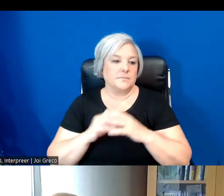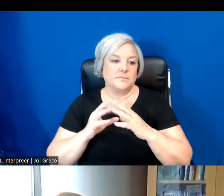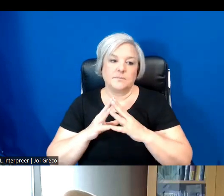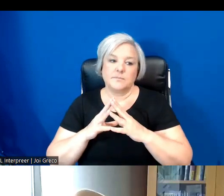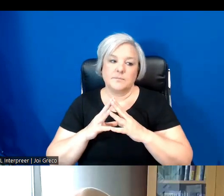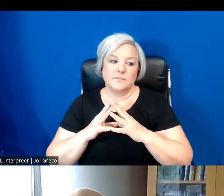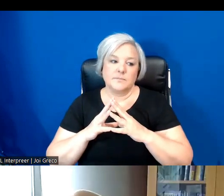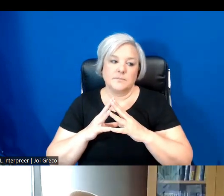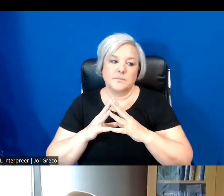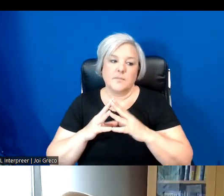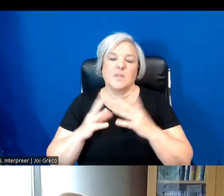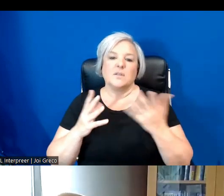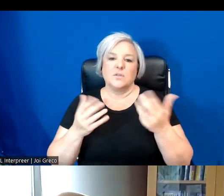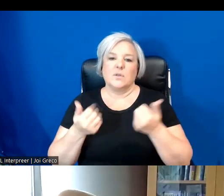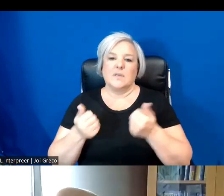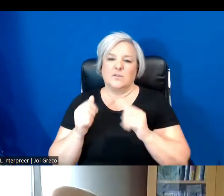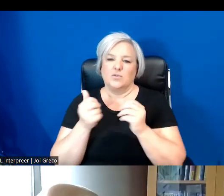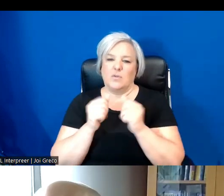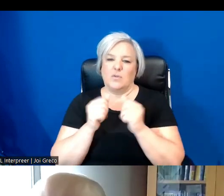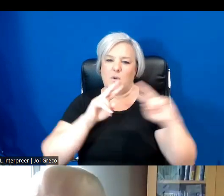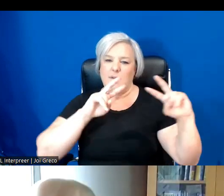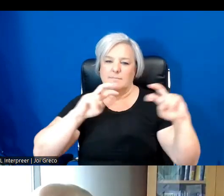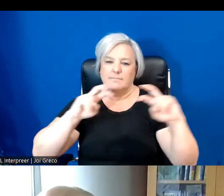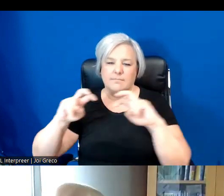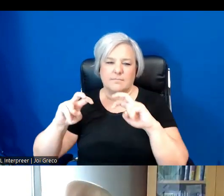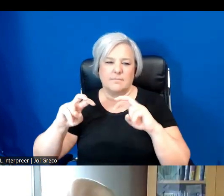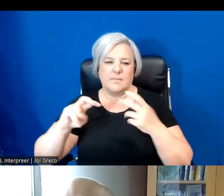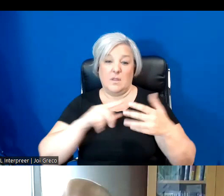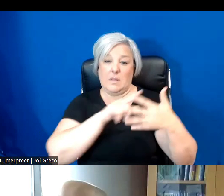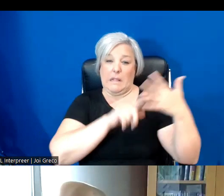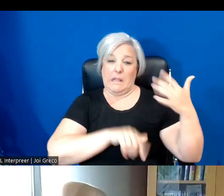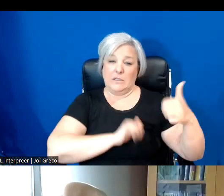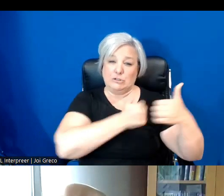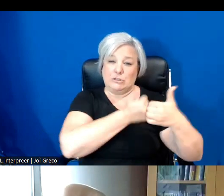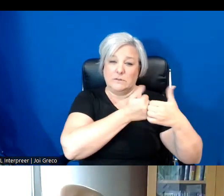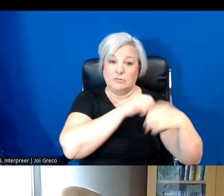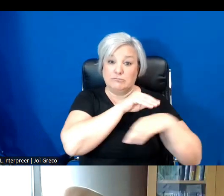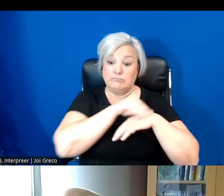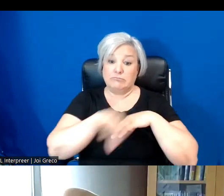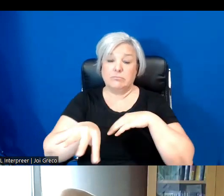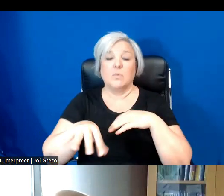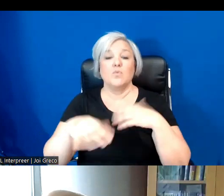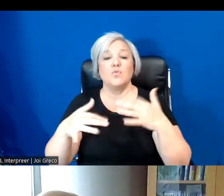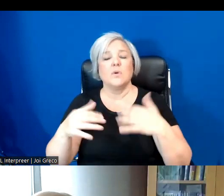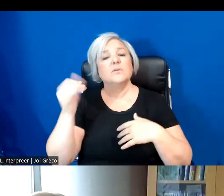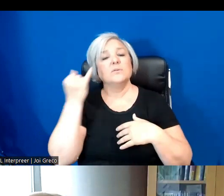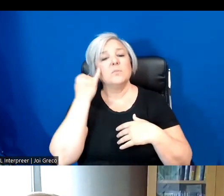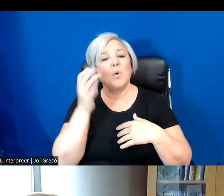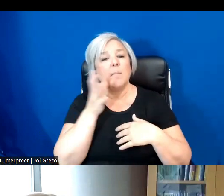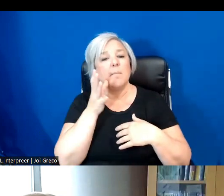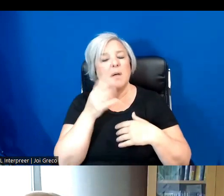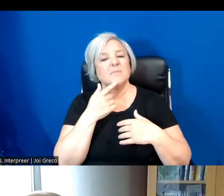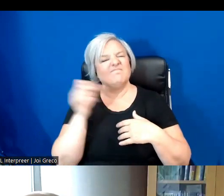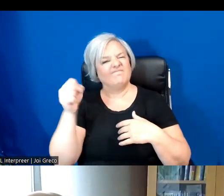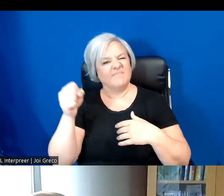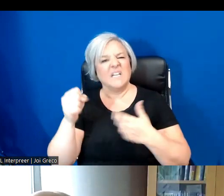So to really dissect this a little bit, to look at how these factors interplay, let's just look at one of these. So if a mom reported that she was treated